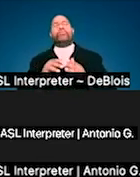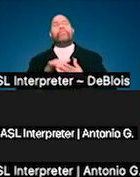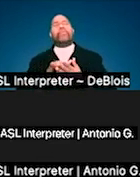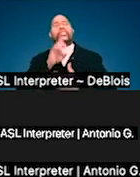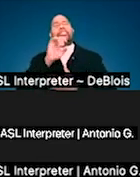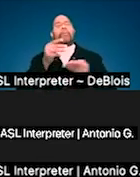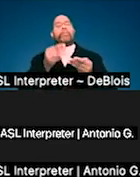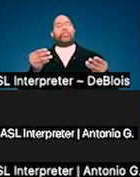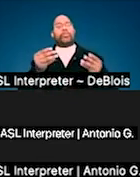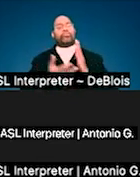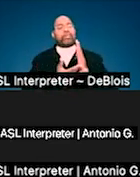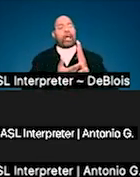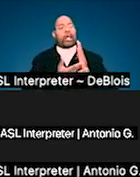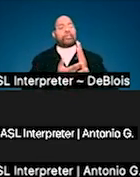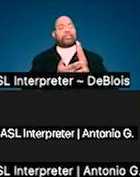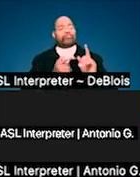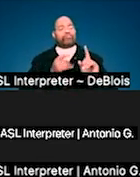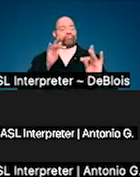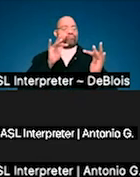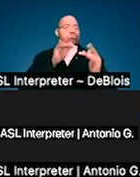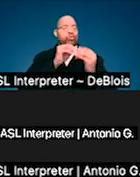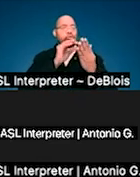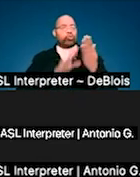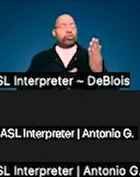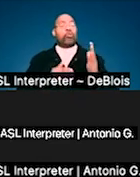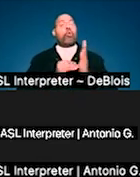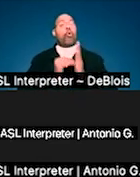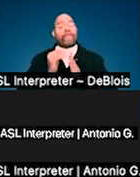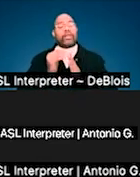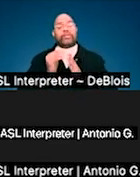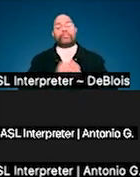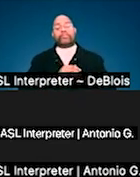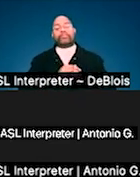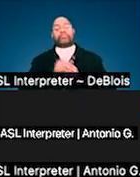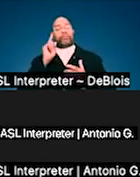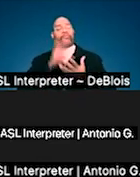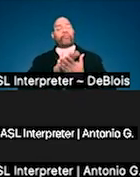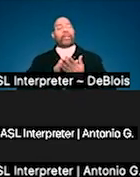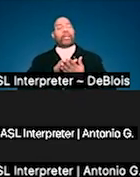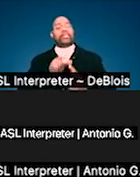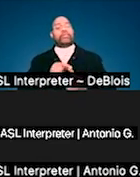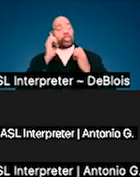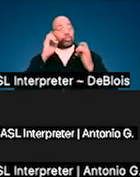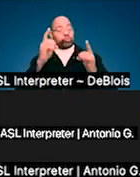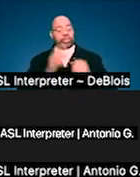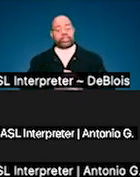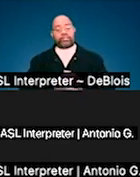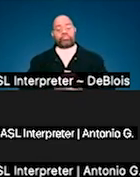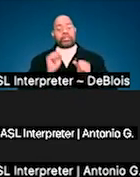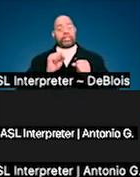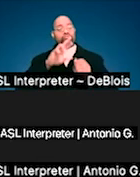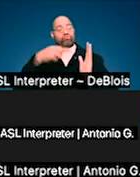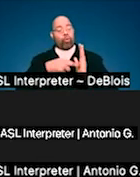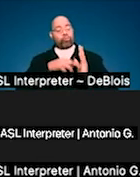digital materials and technologies reach students. Oftentimes, we believe that special education can play the